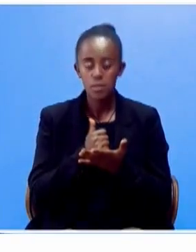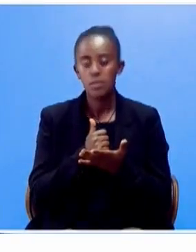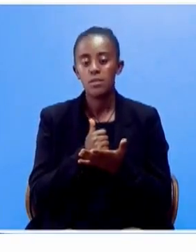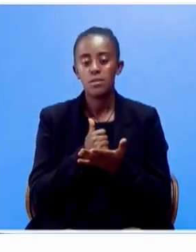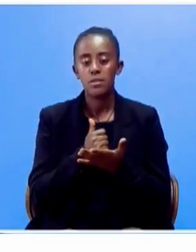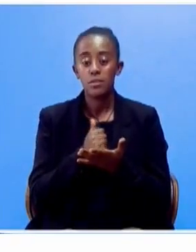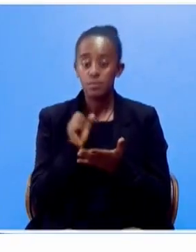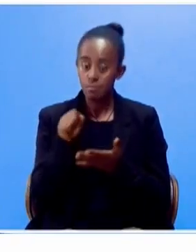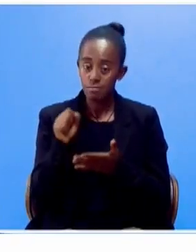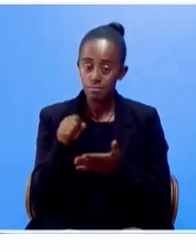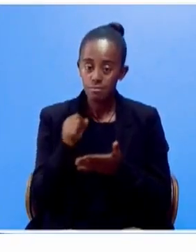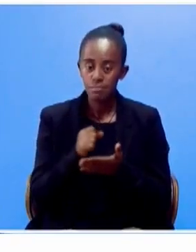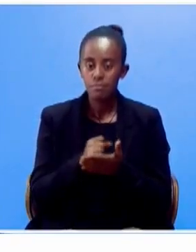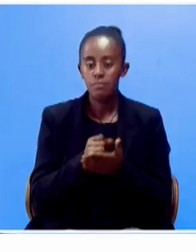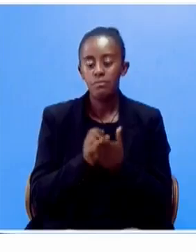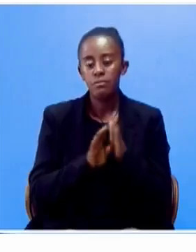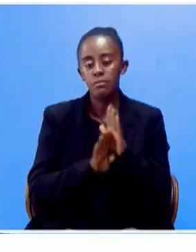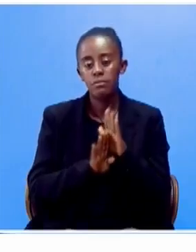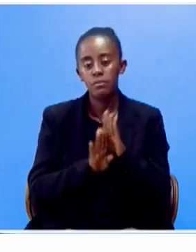yeah, develop